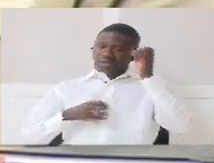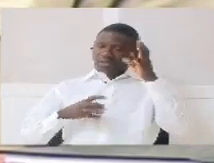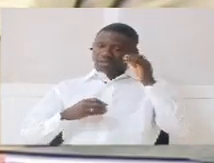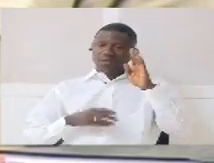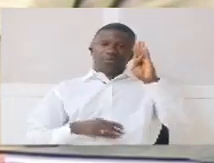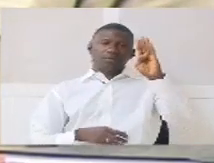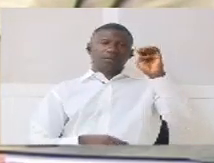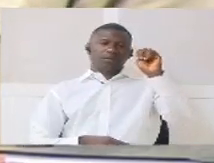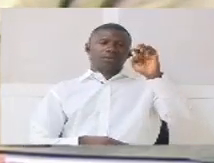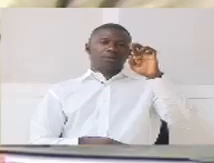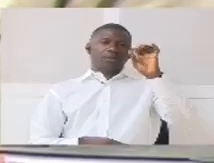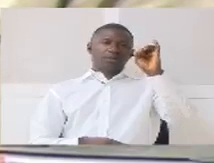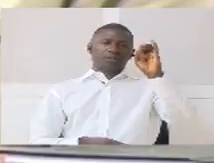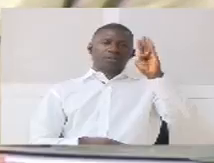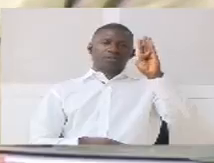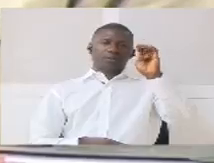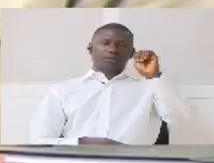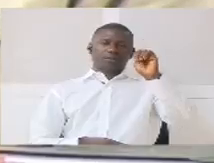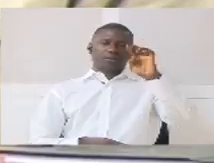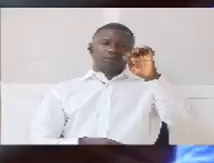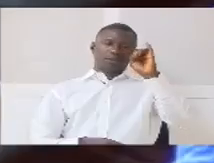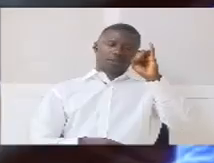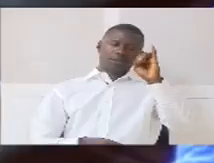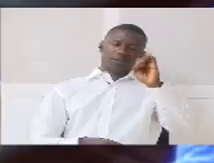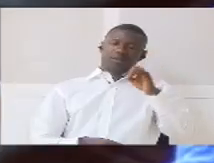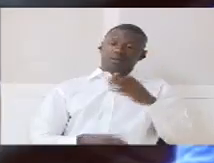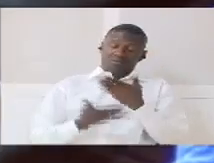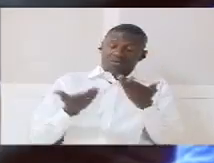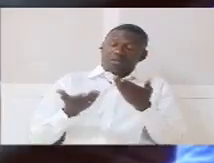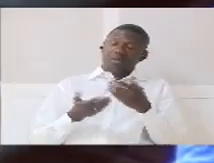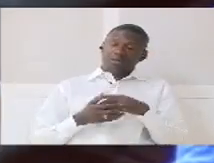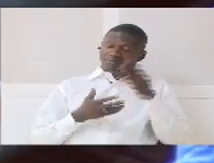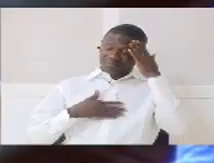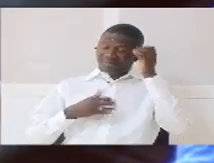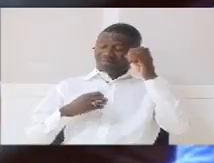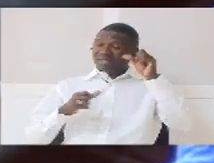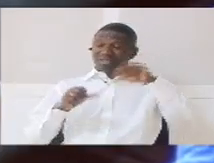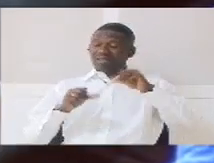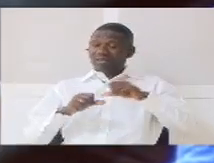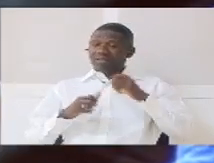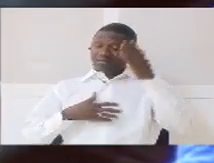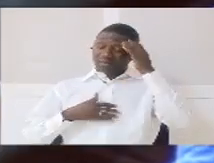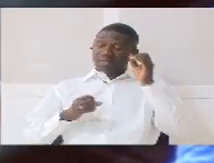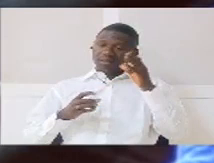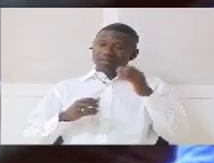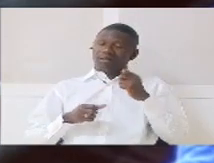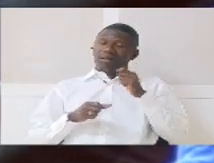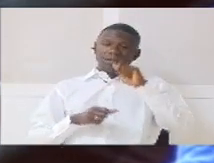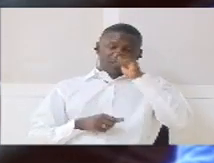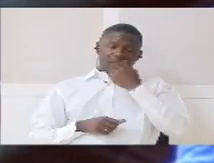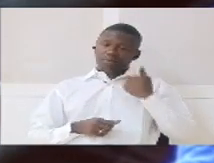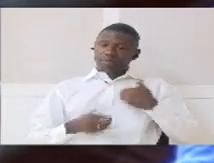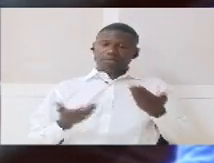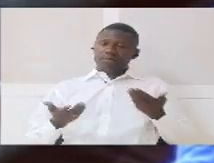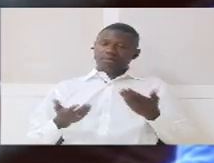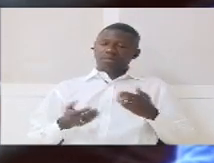As far as they say, on top of everything, it causes beriberi, which is a bad sickness and which kills